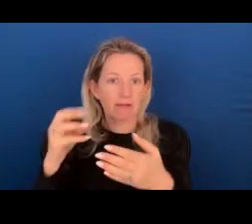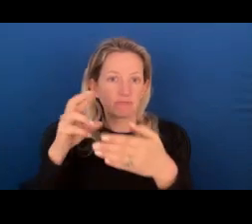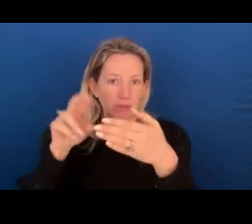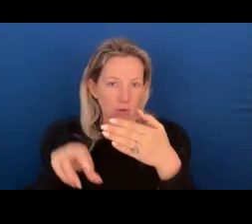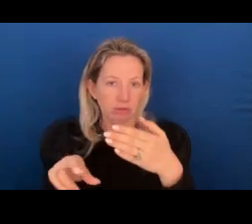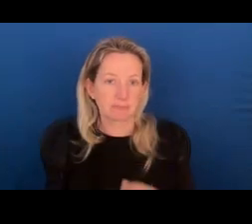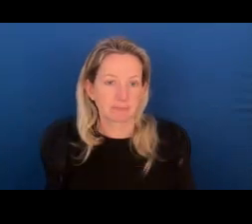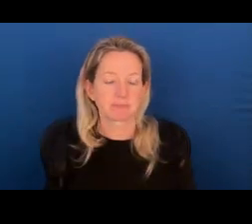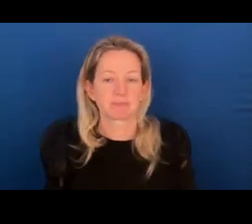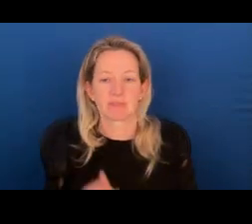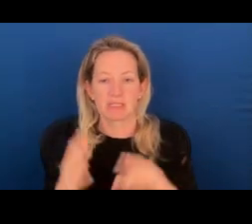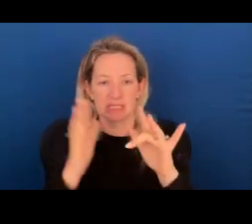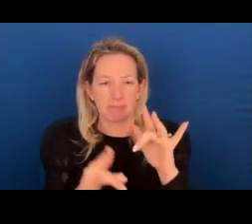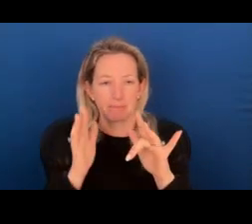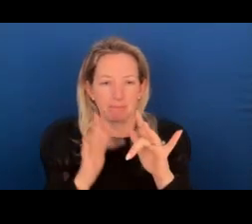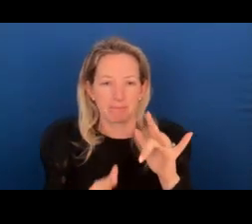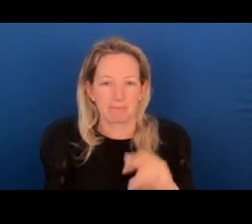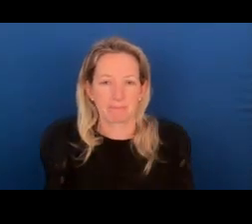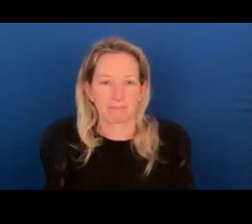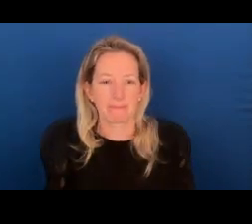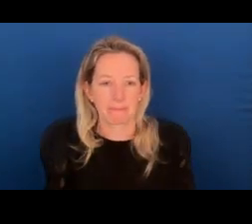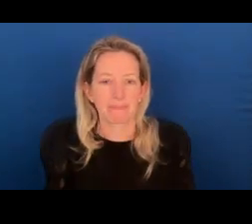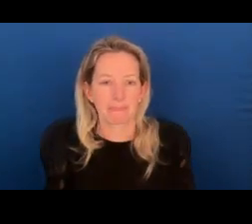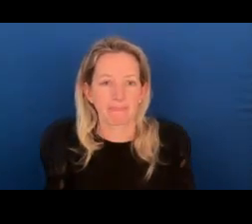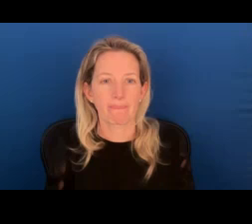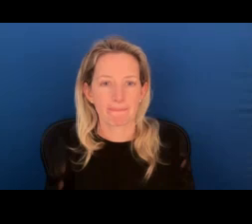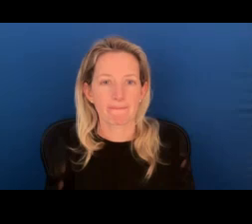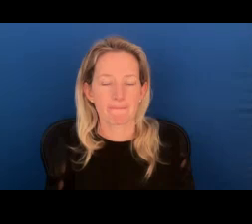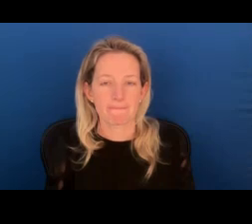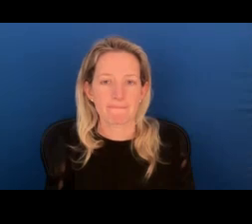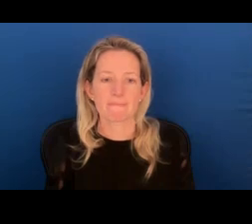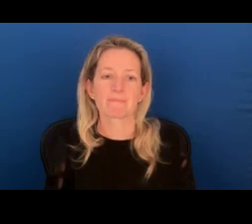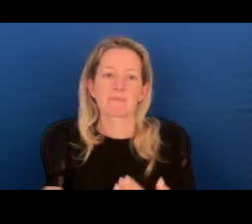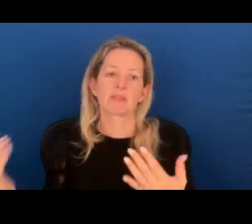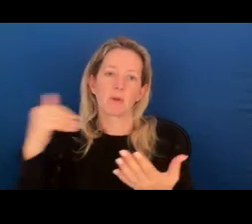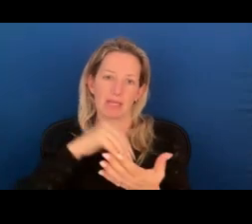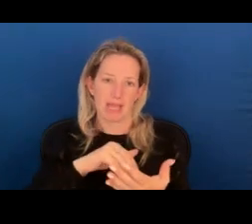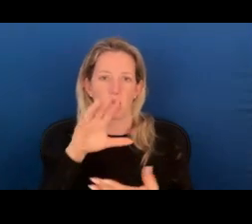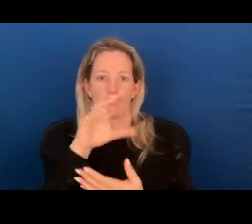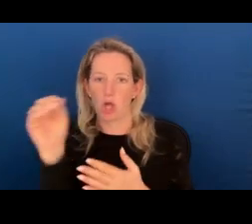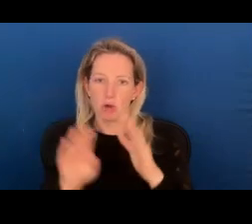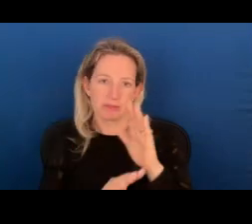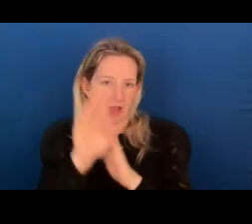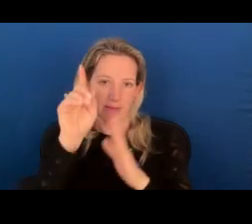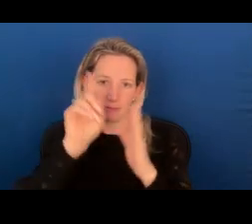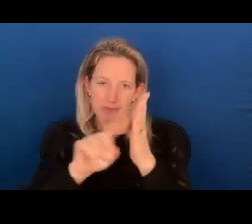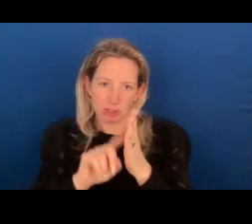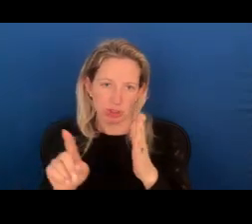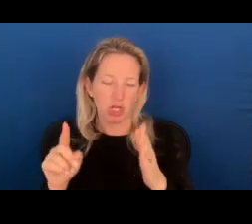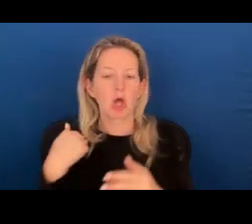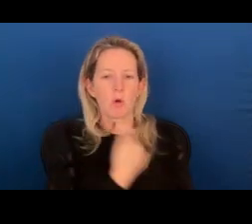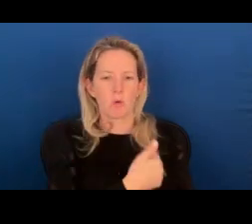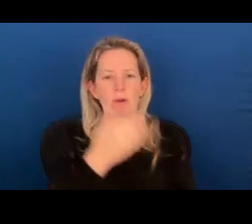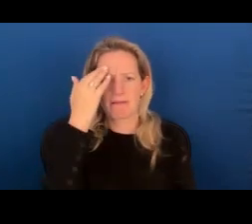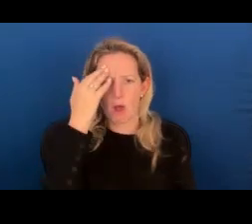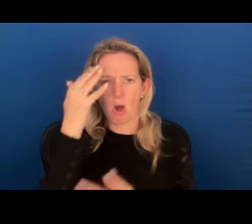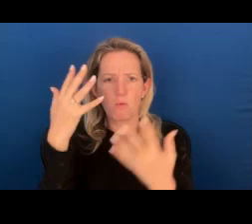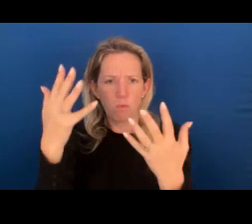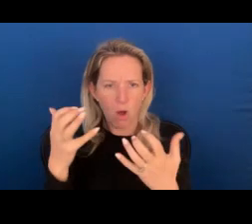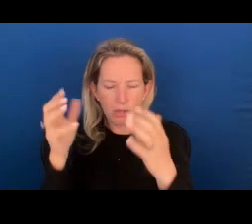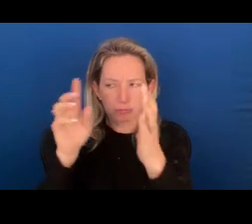We can skip this one. All right, so again, we're going to co-develop the research. We know we want to examine what terrestrial microplastics look like.